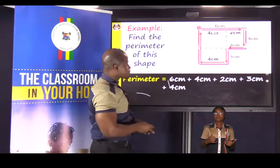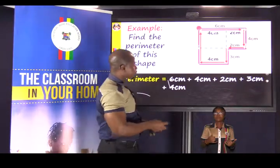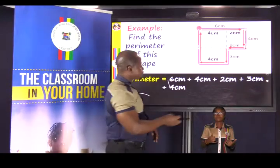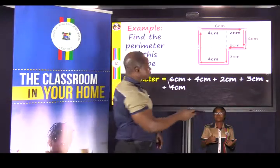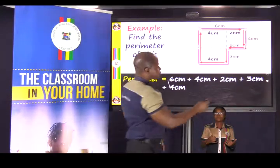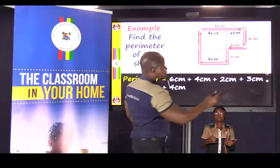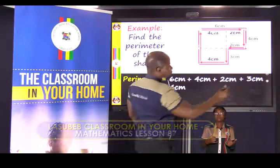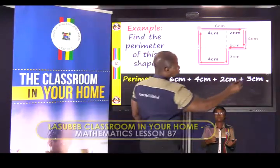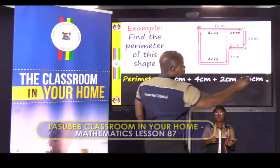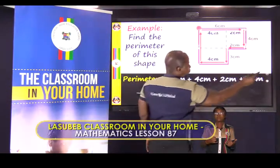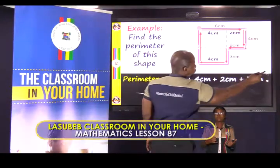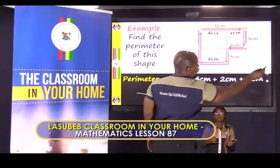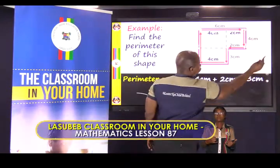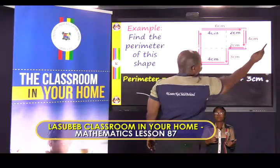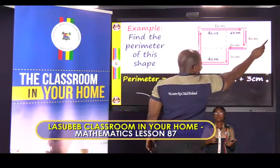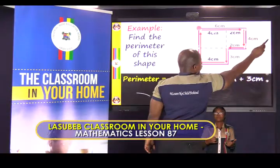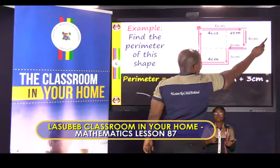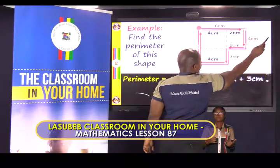okay.